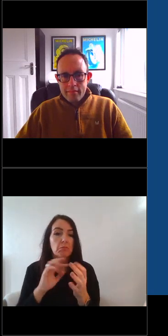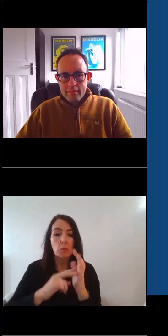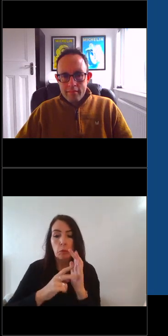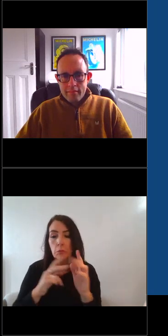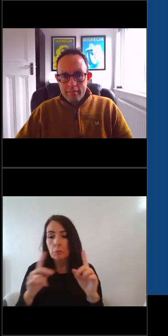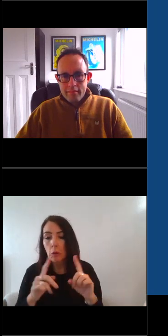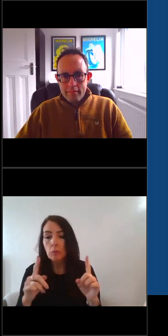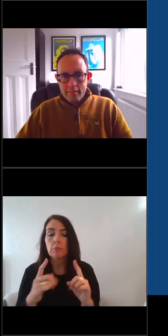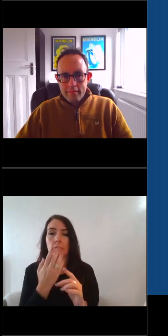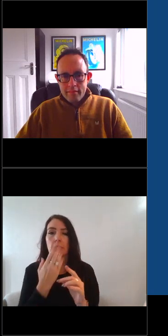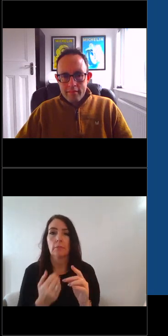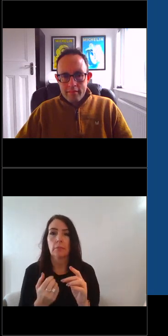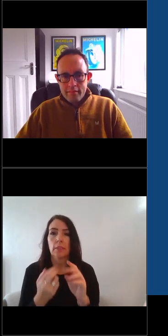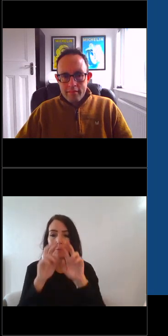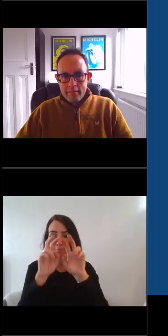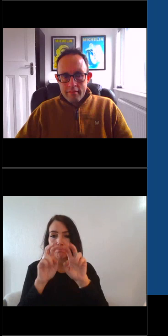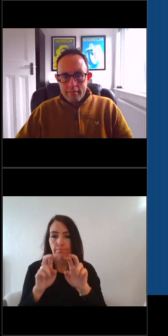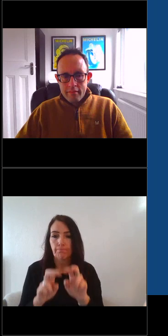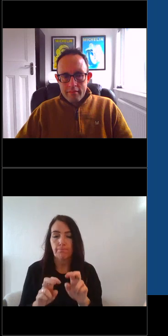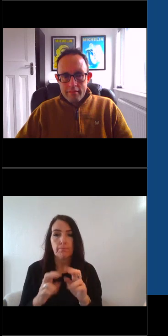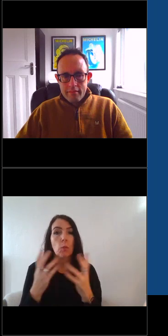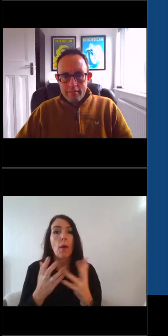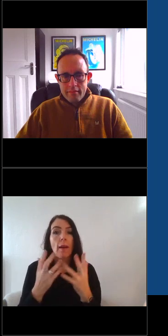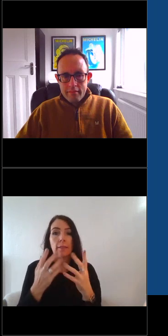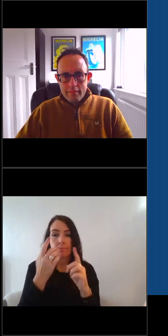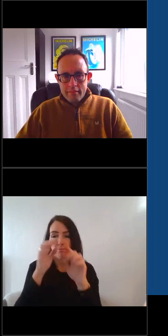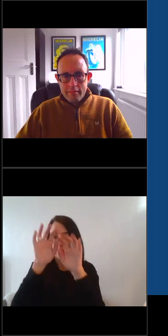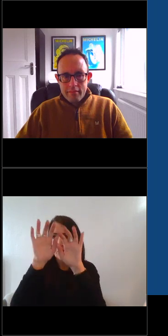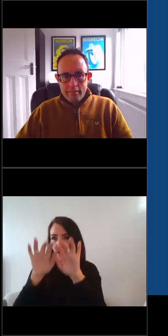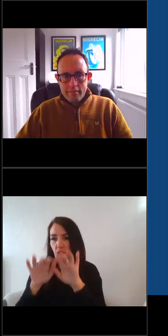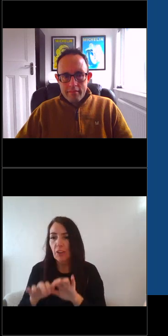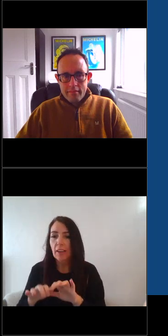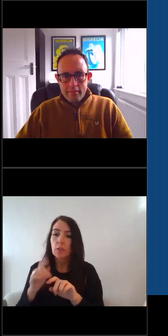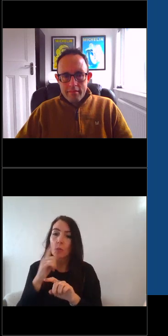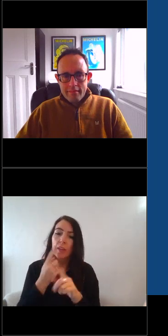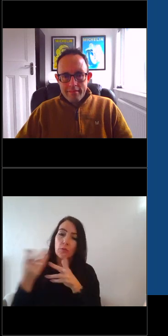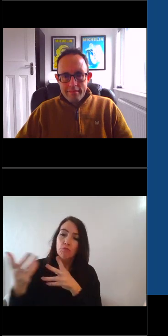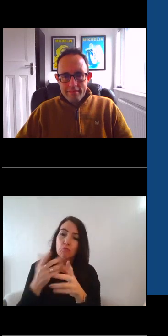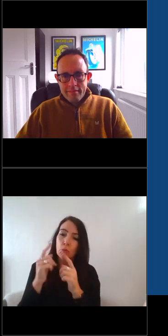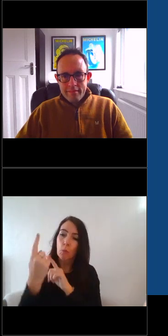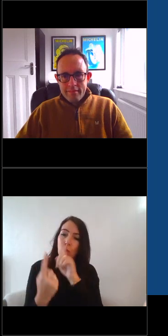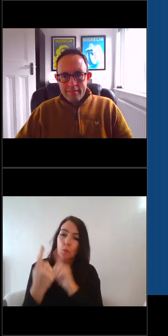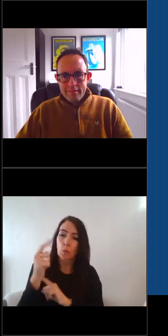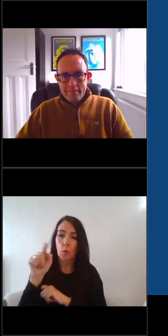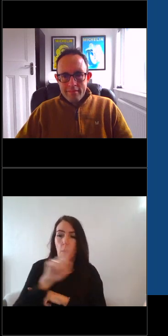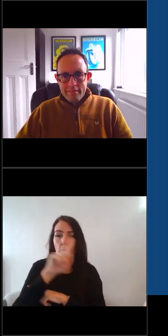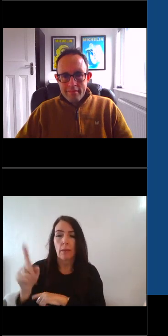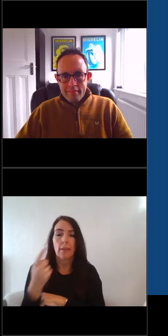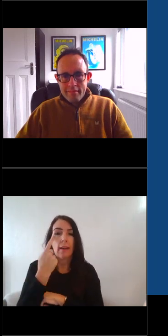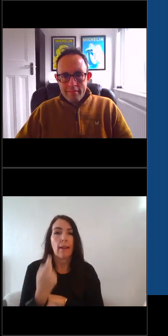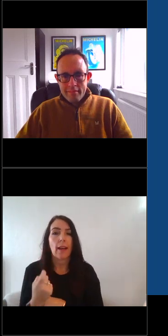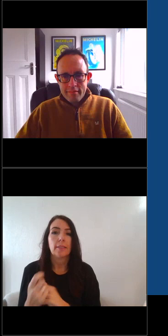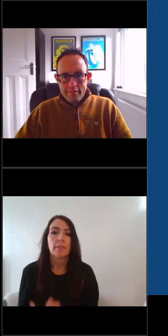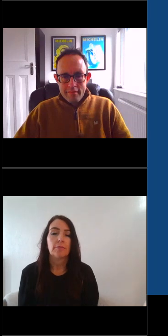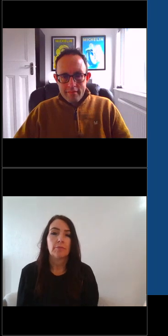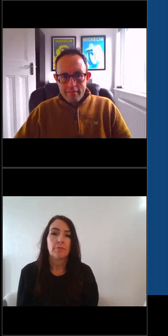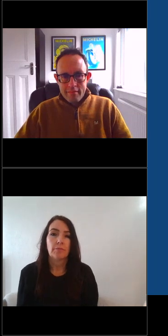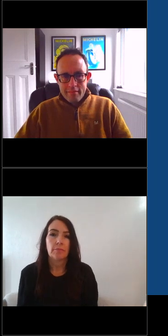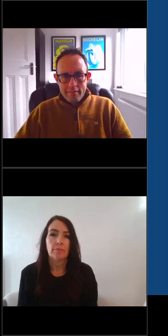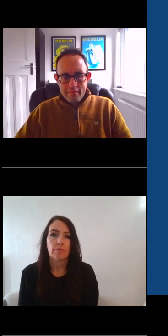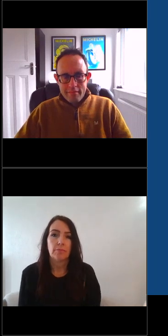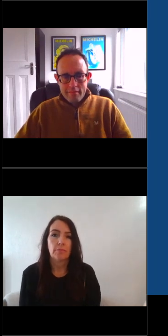fill out the form, which you can find in the chat, and we can set up a conversation. At the end of the speaker presentation,